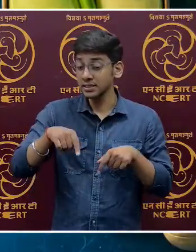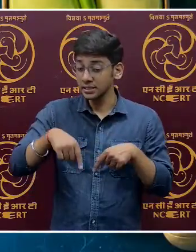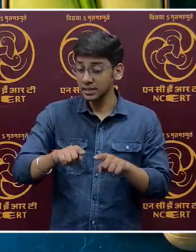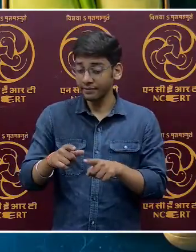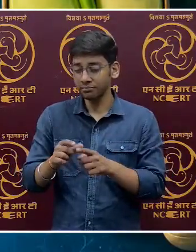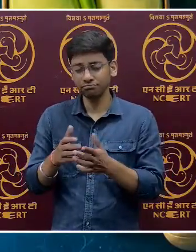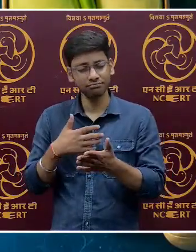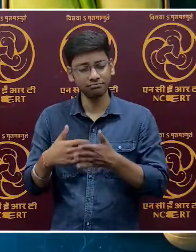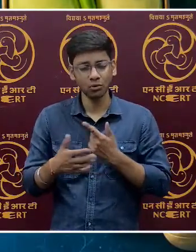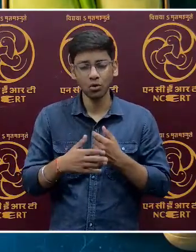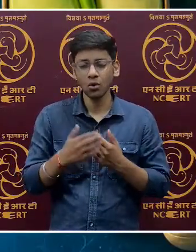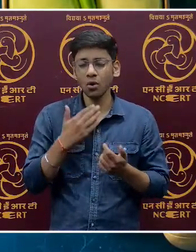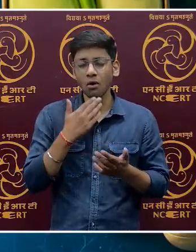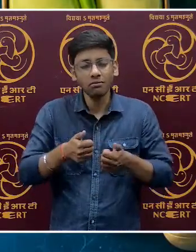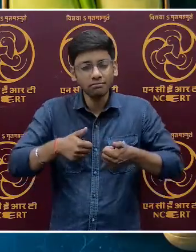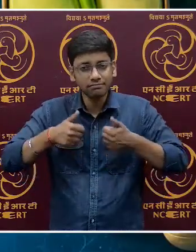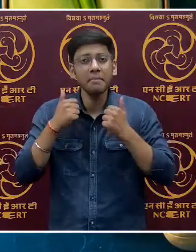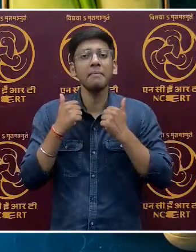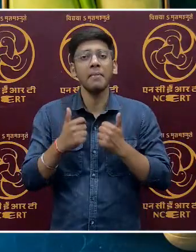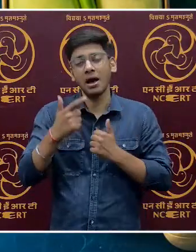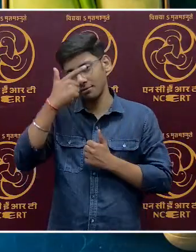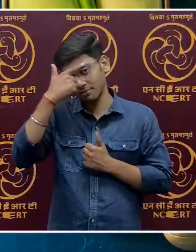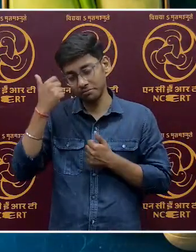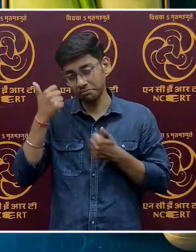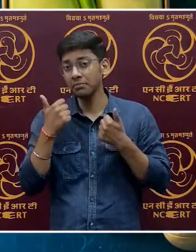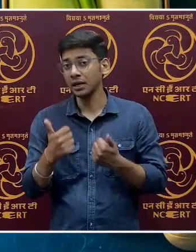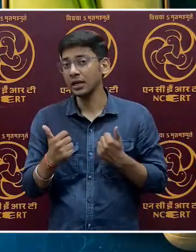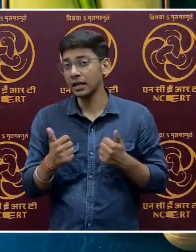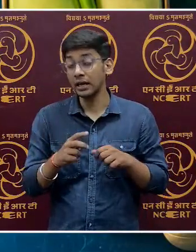very best. Please enjoy this